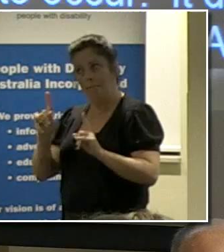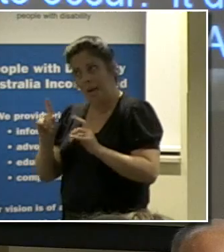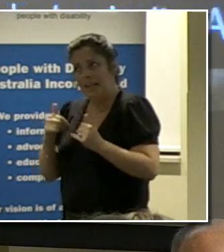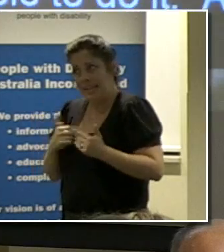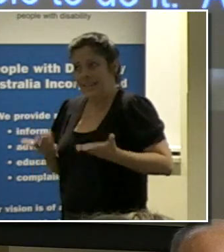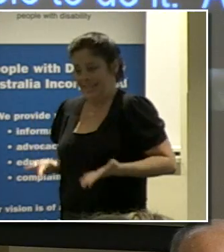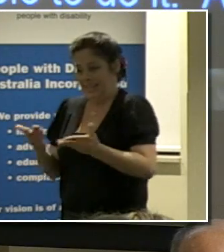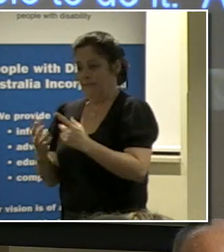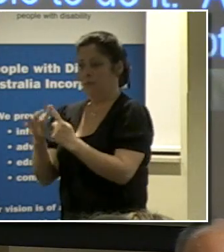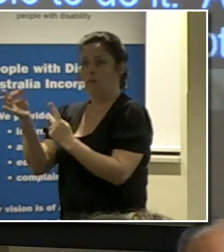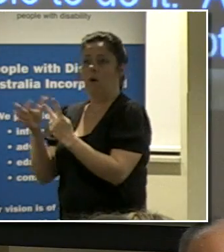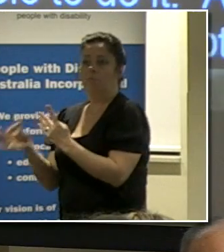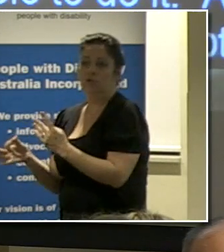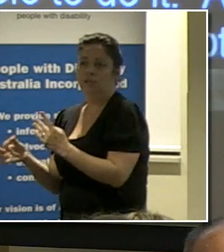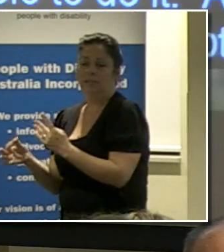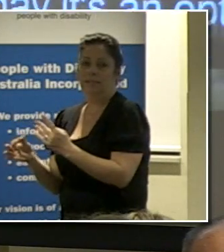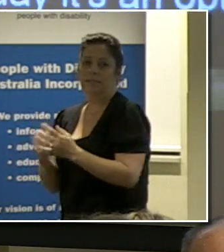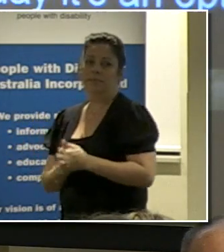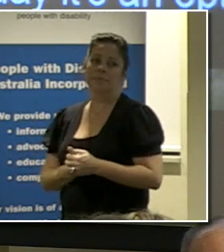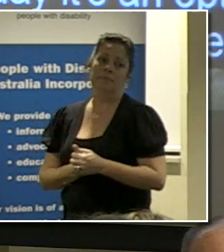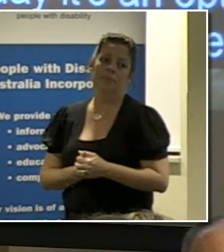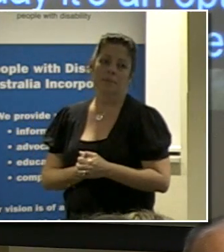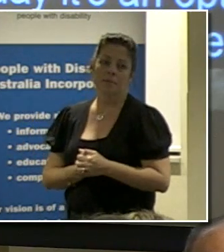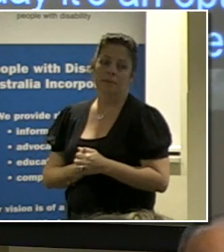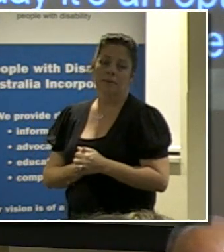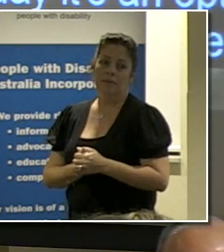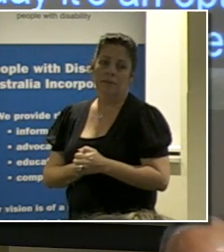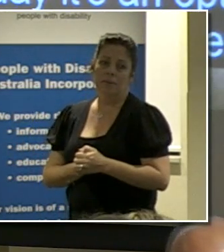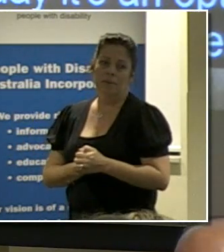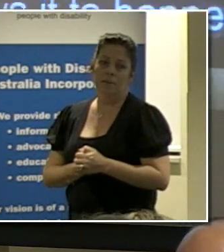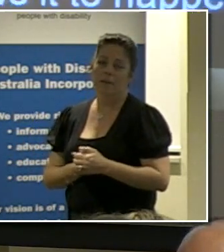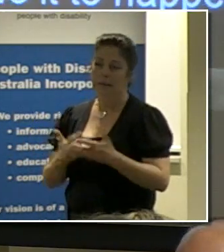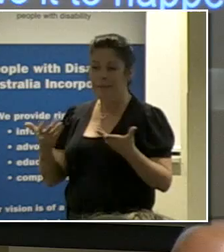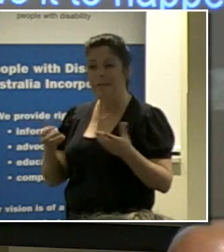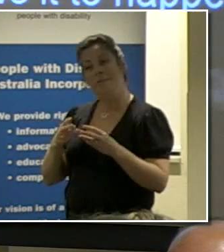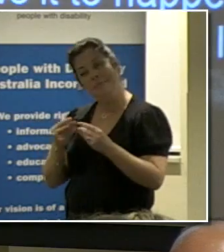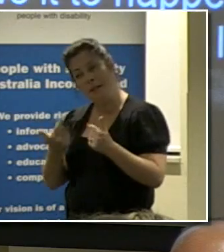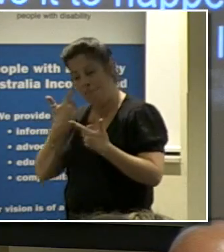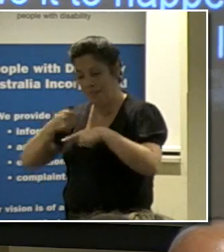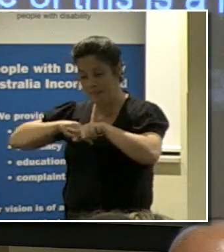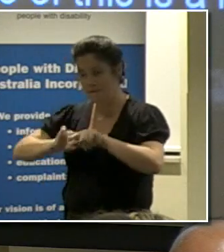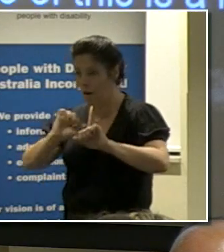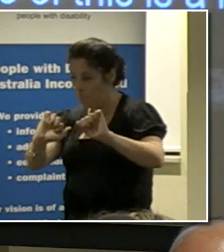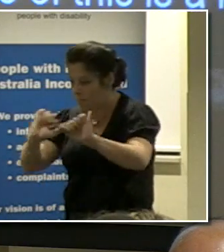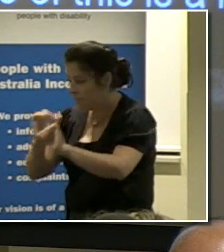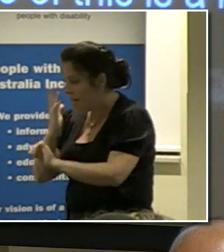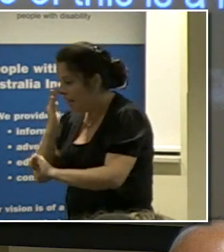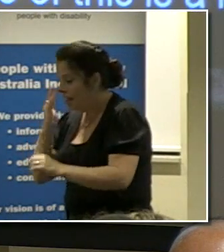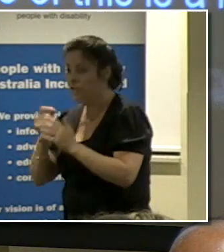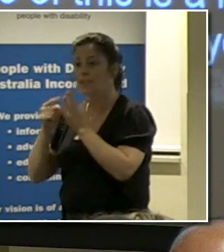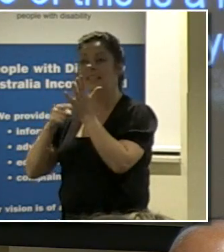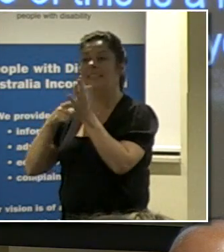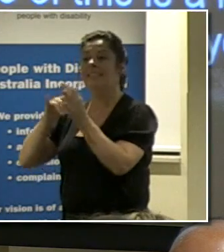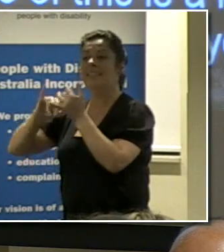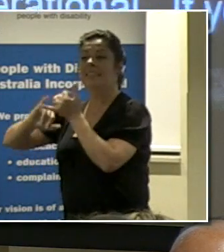it to happen. I reckon some of this is a little bit generational. If you look at Tasmania, where we